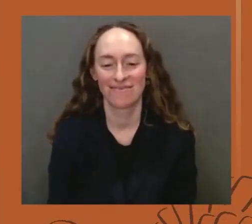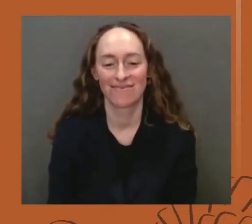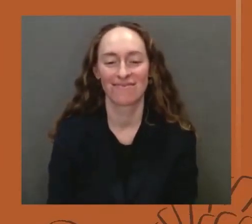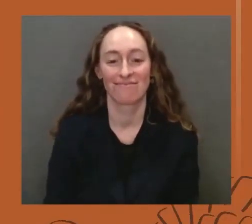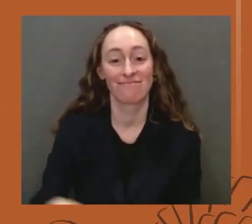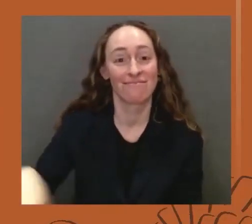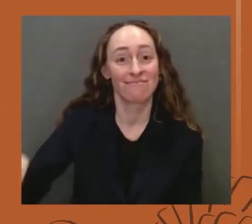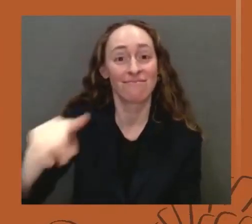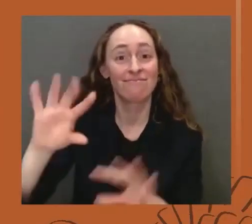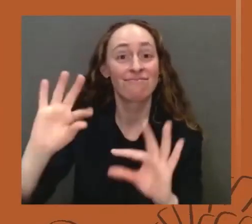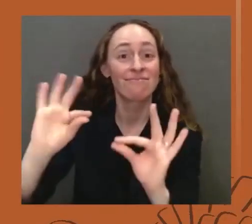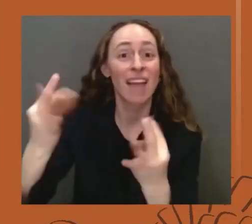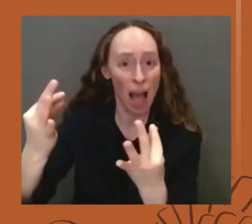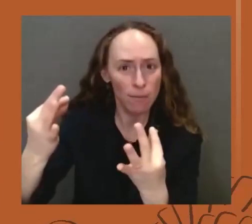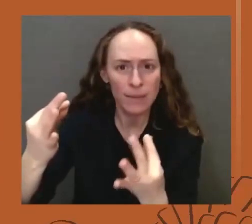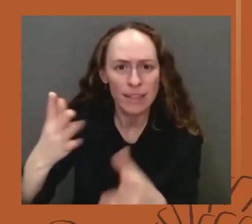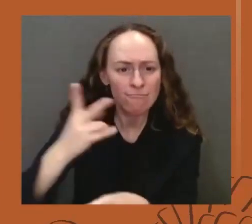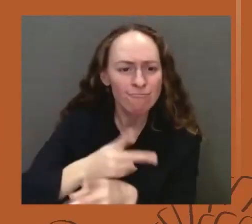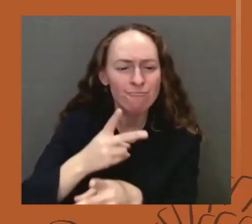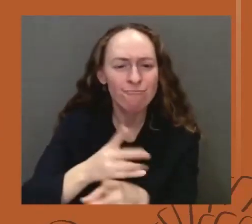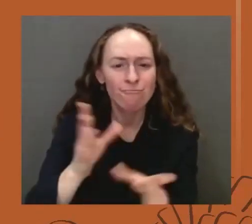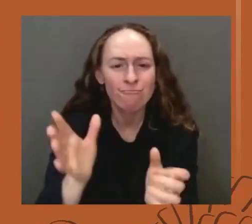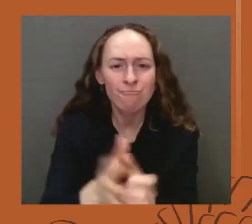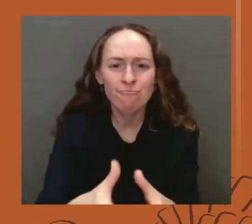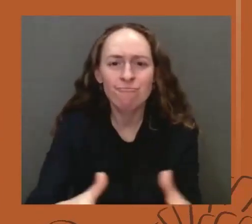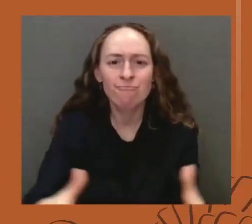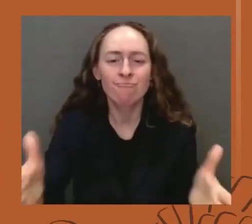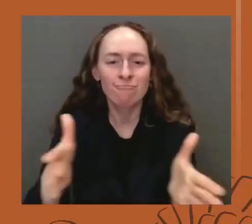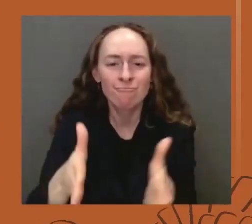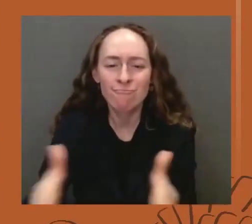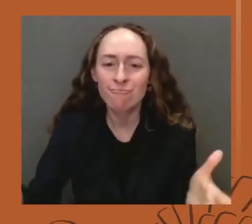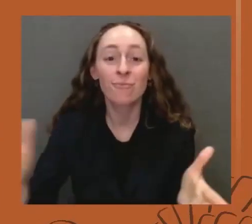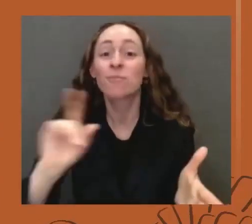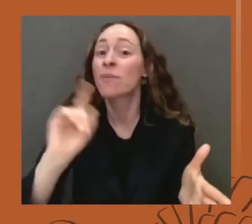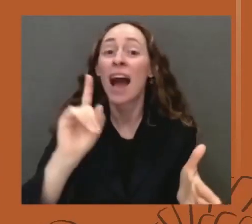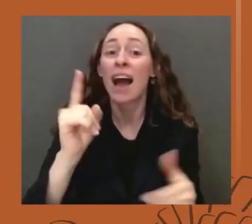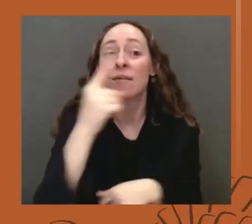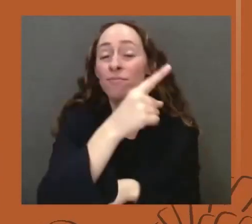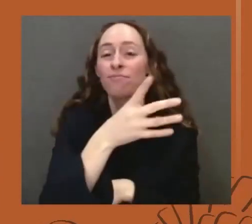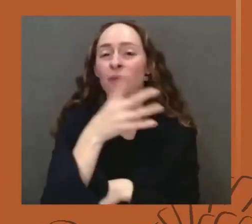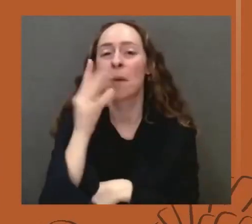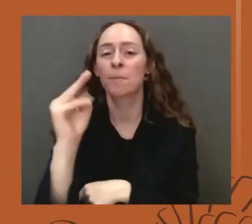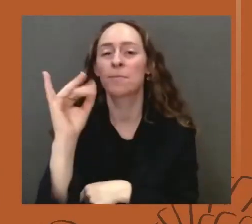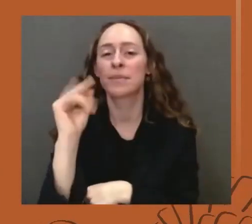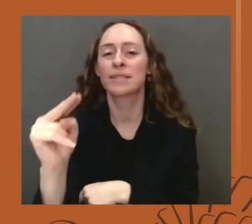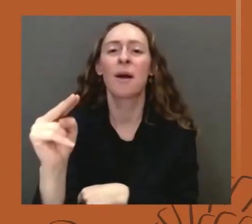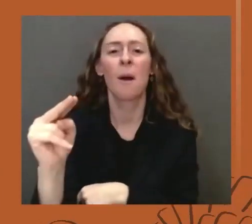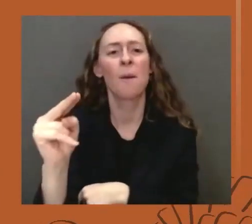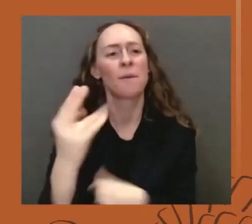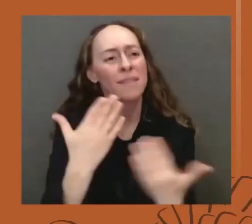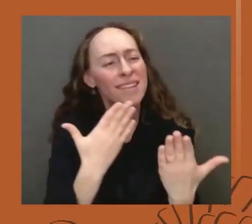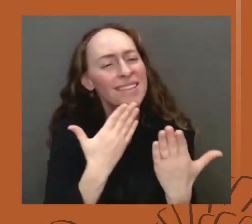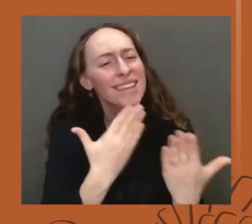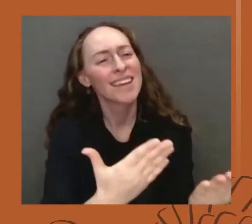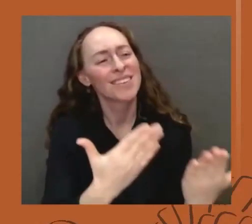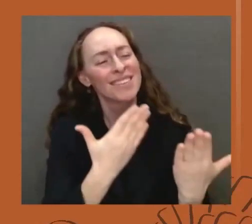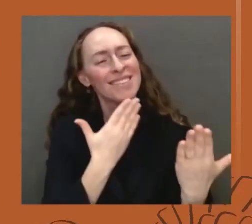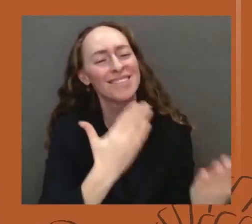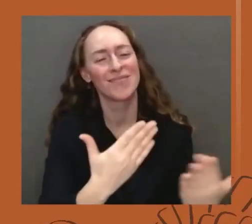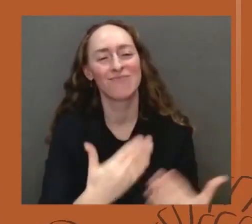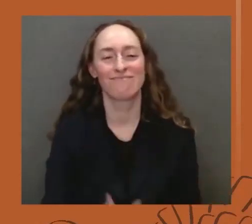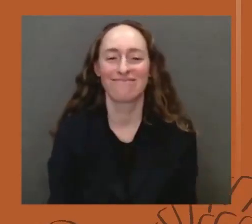we're grateful to your entire family. You're a beautiful family. Thank you very much. God, they're big. See, I'm used to chickens in